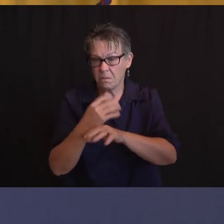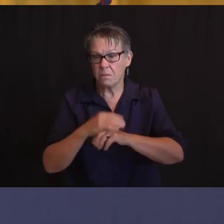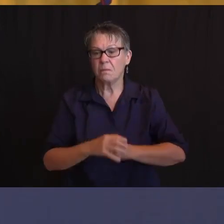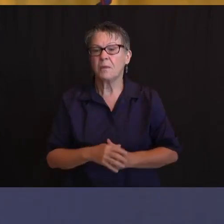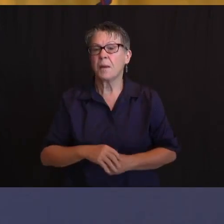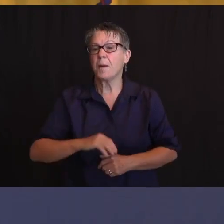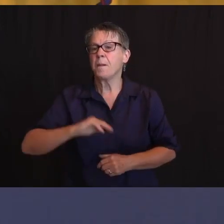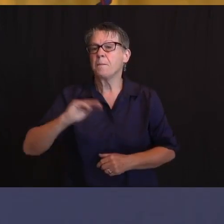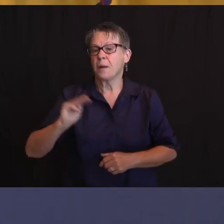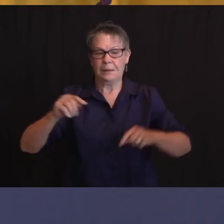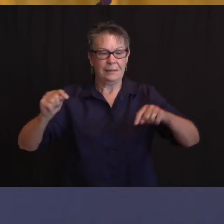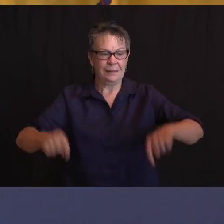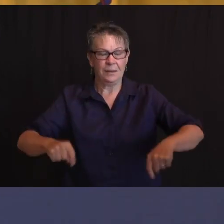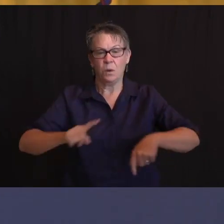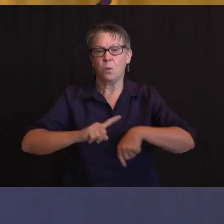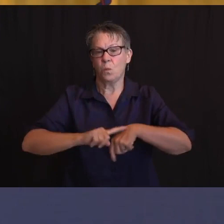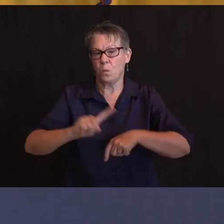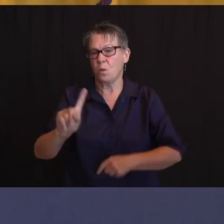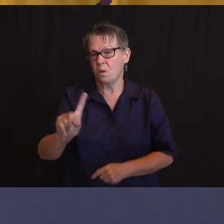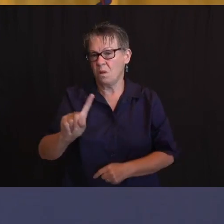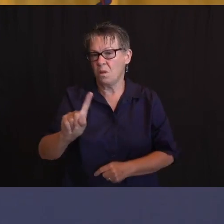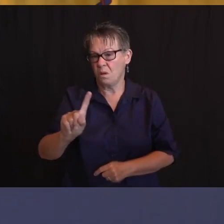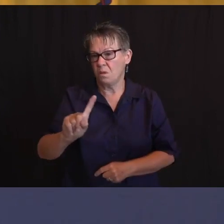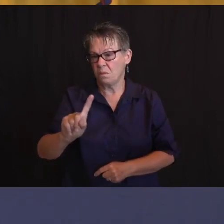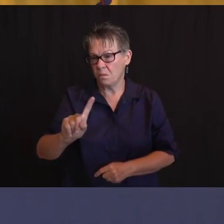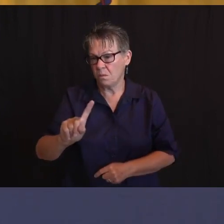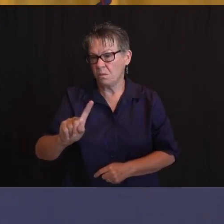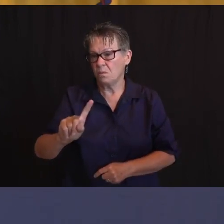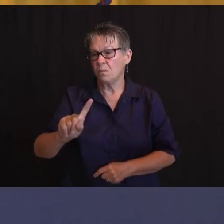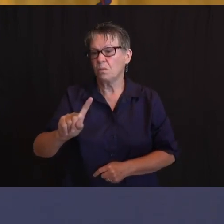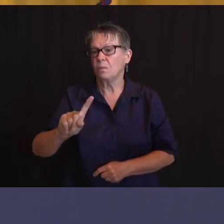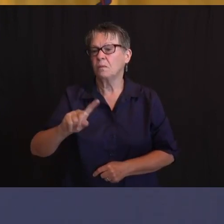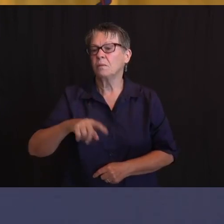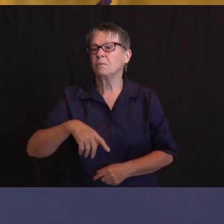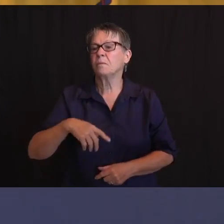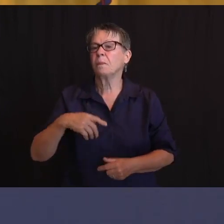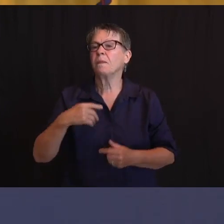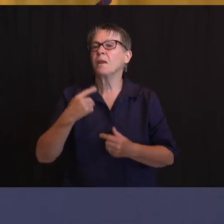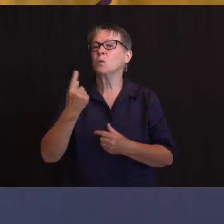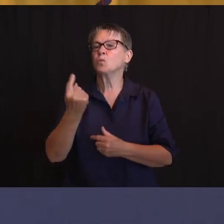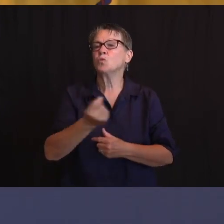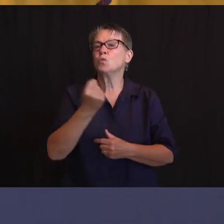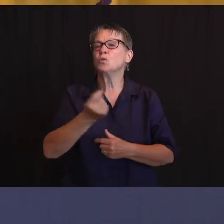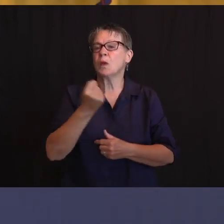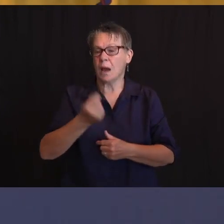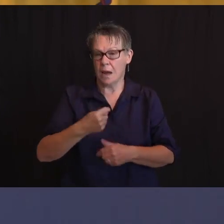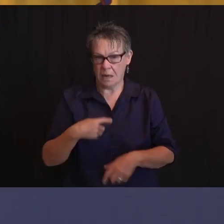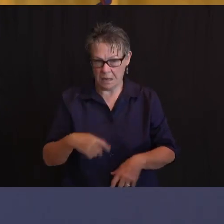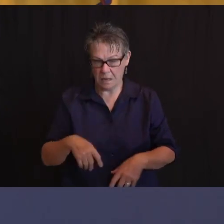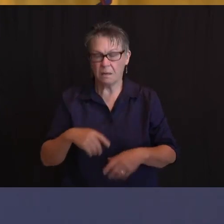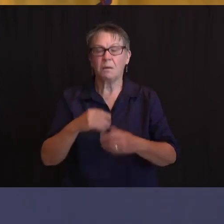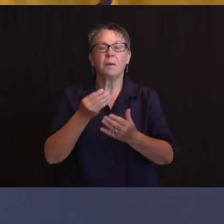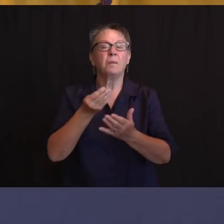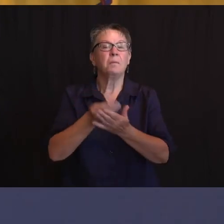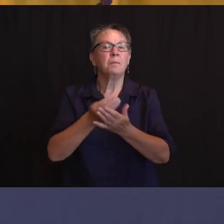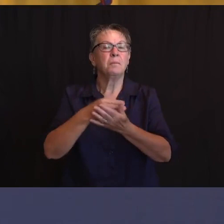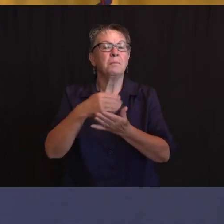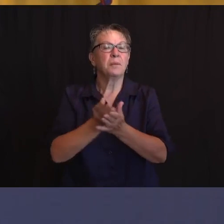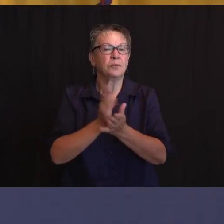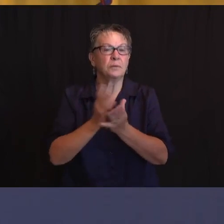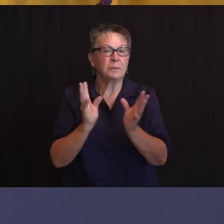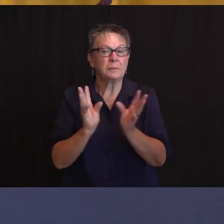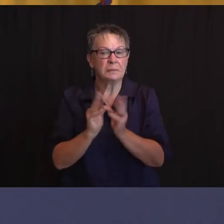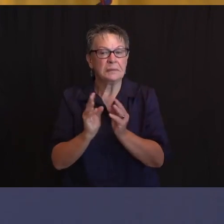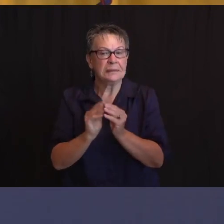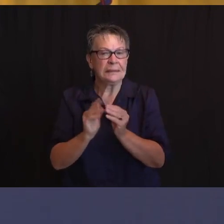And we've got the budget on Tuesday, so it'll be a busy week. I'm going to mask up here if that's okay with